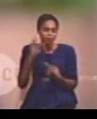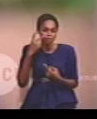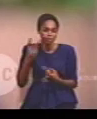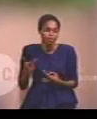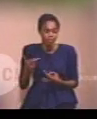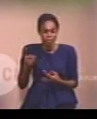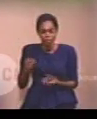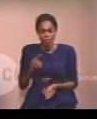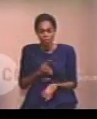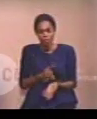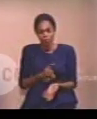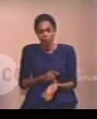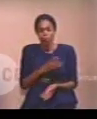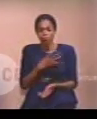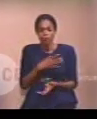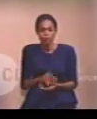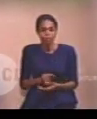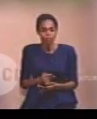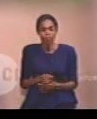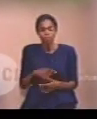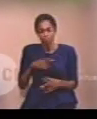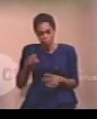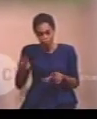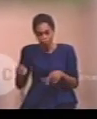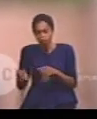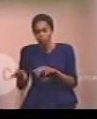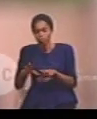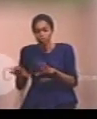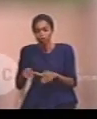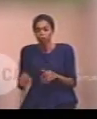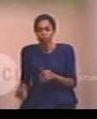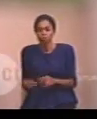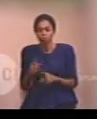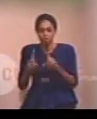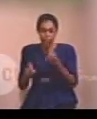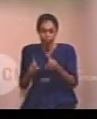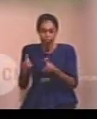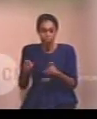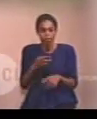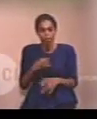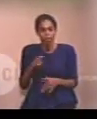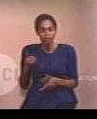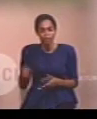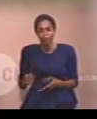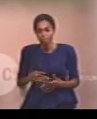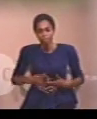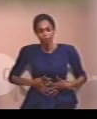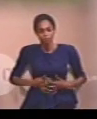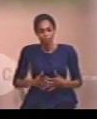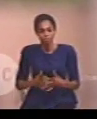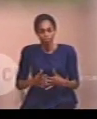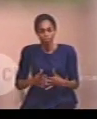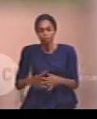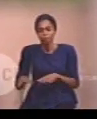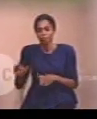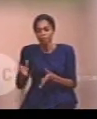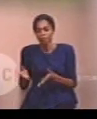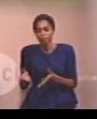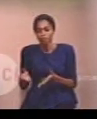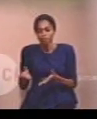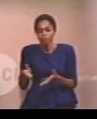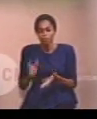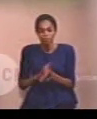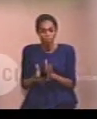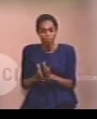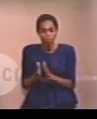blood to carry out the same test, which they did. And the pregnancy came out positive again. The doctor was